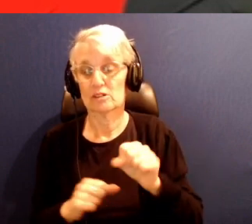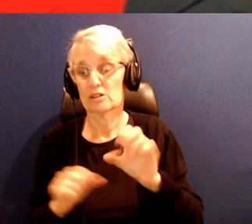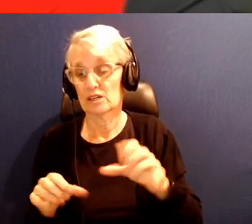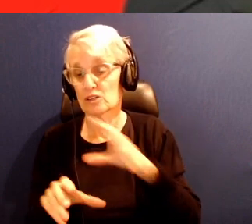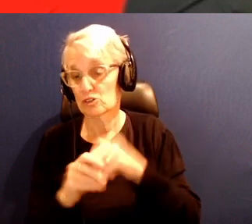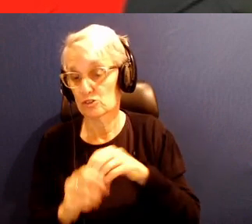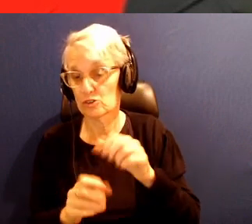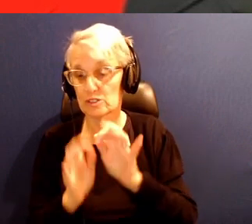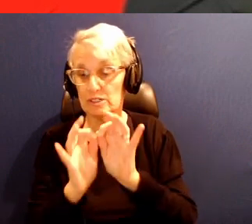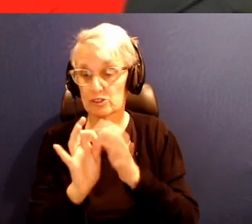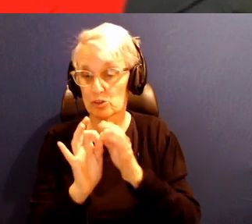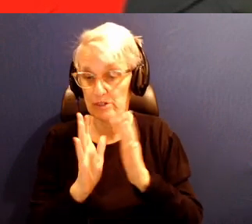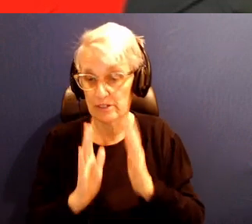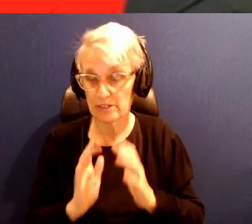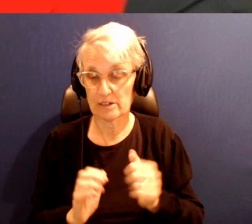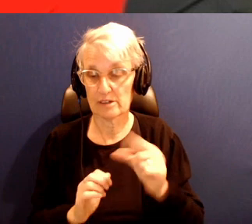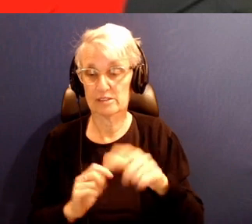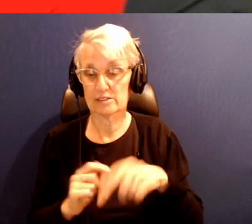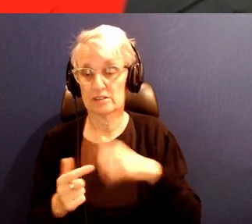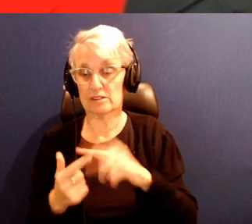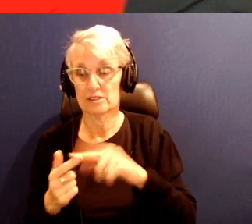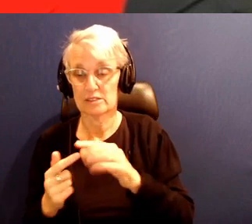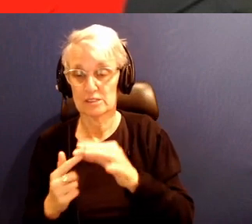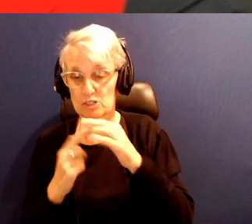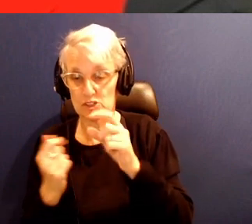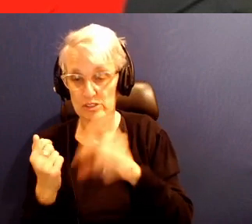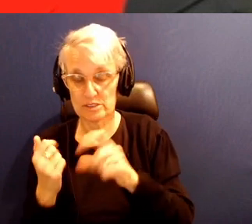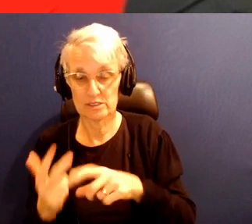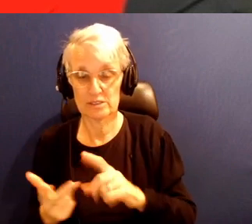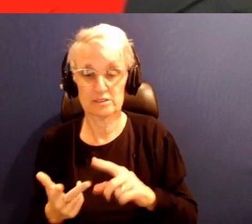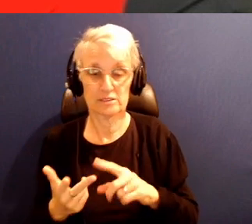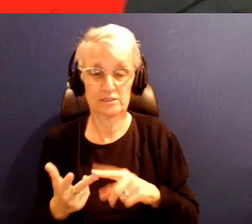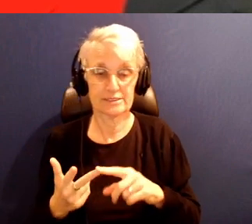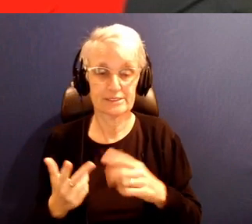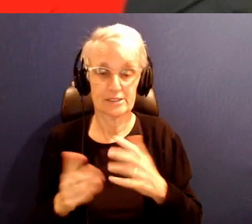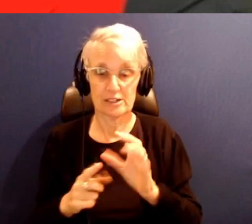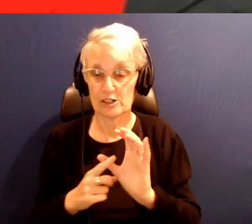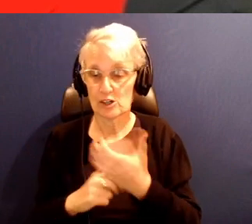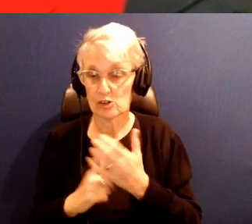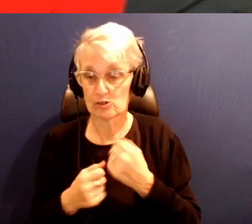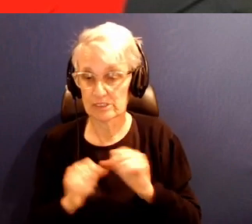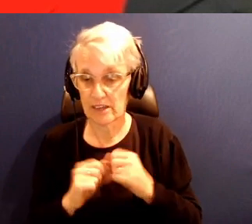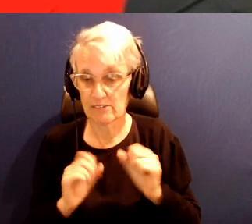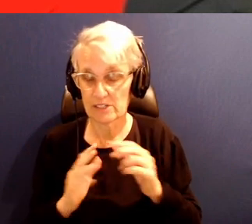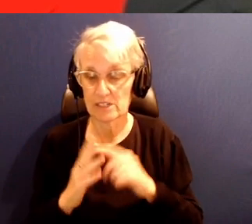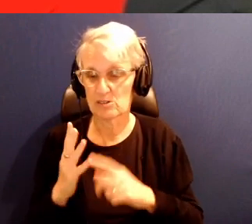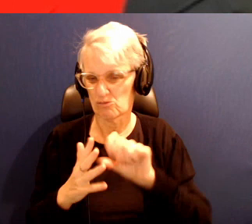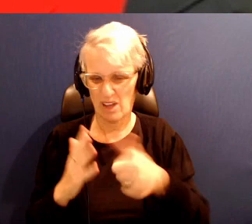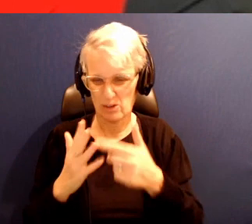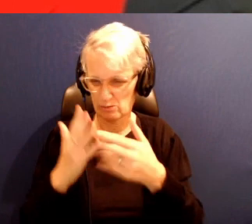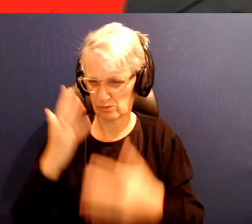could include ASL interpretation costs, special needs support, components for cultural safety, or